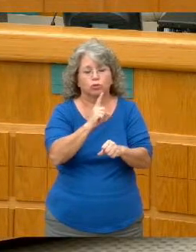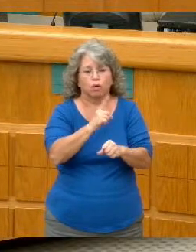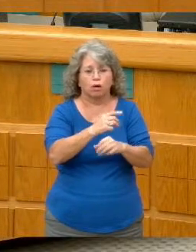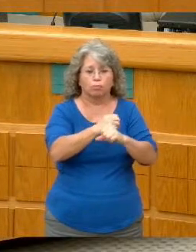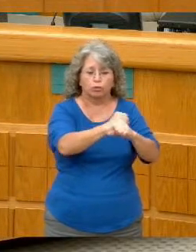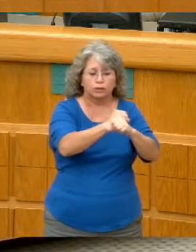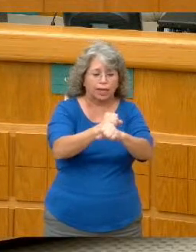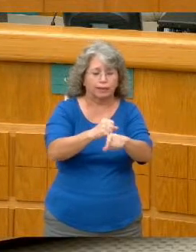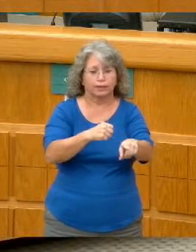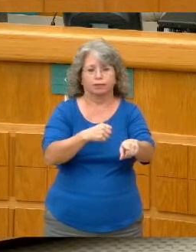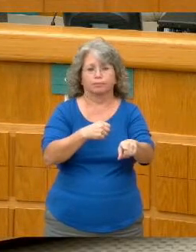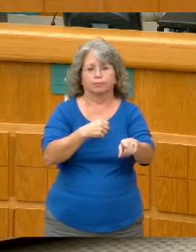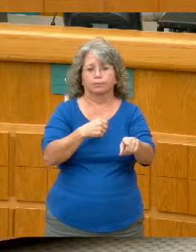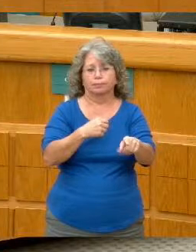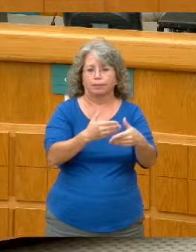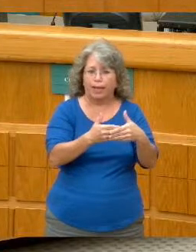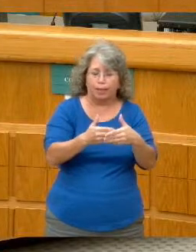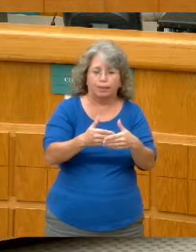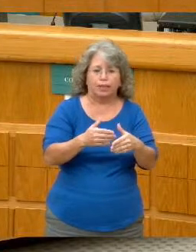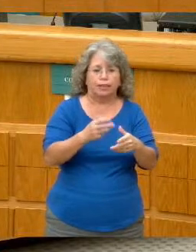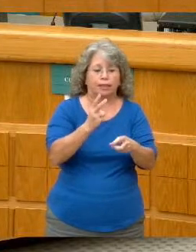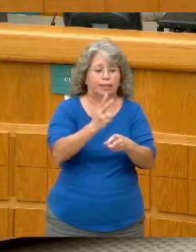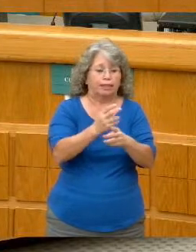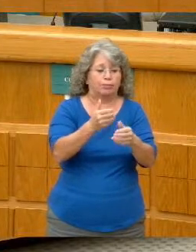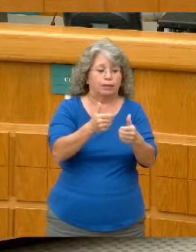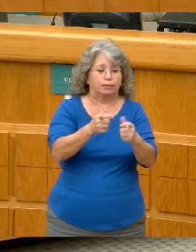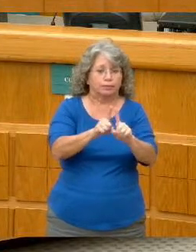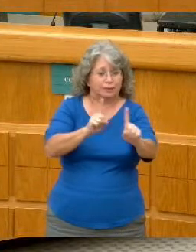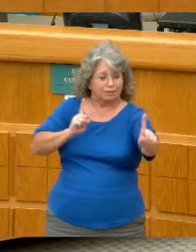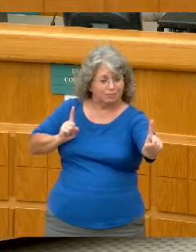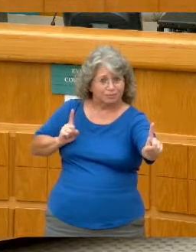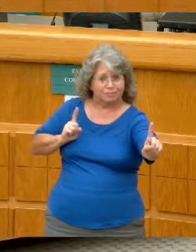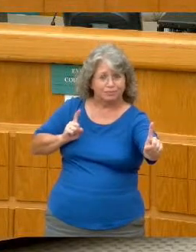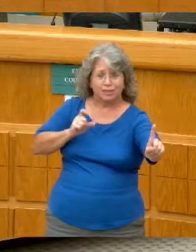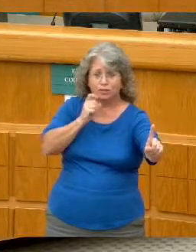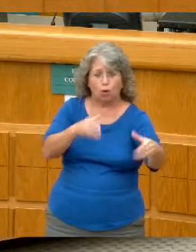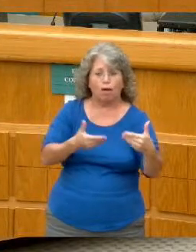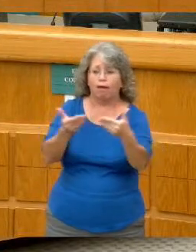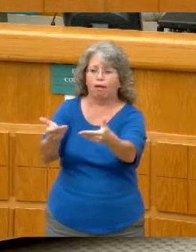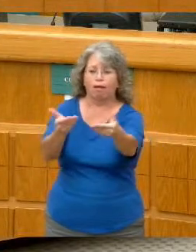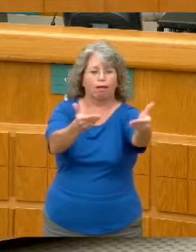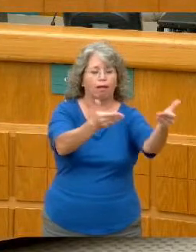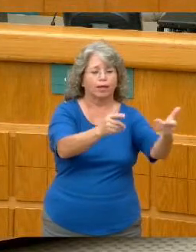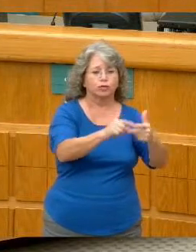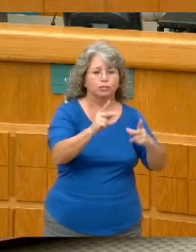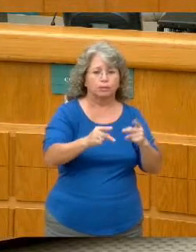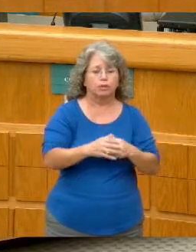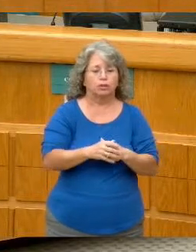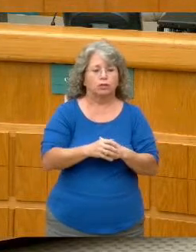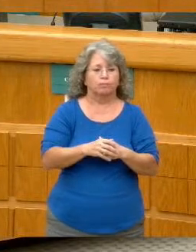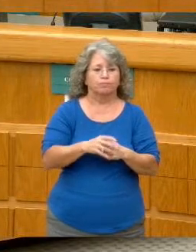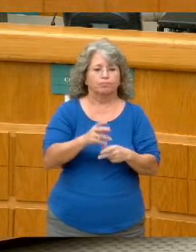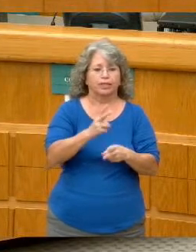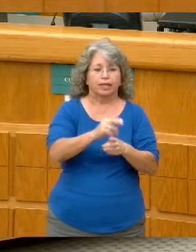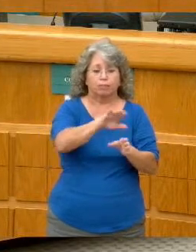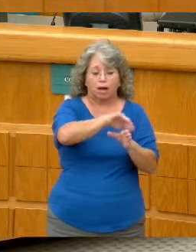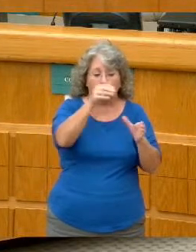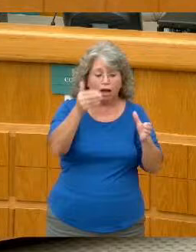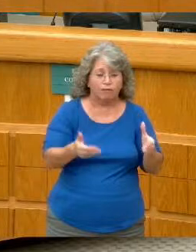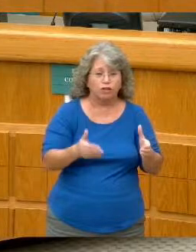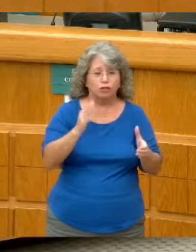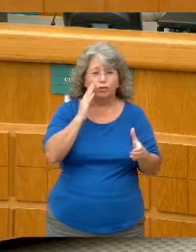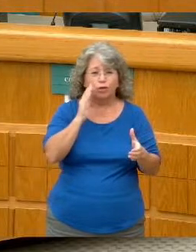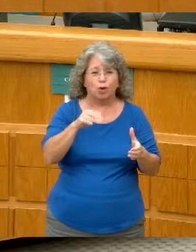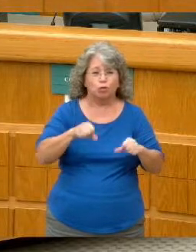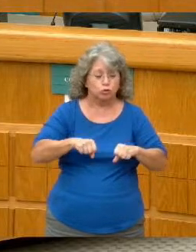you're protecting them, you're social distancing from other people, and that you're keeping them covered if at all possible. We've all seen the strollers where they put like